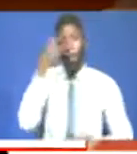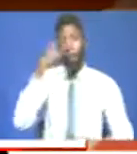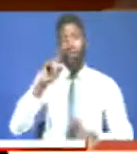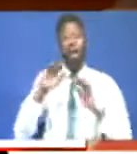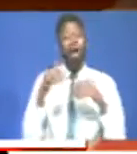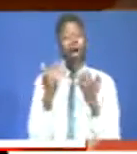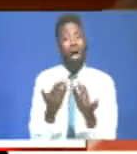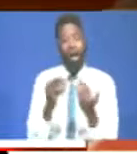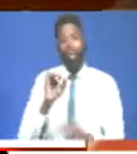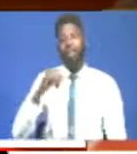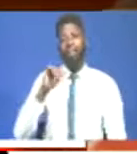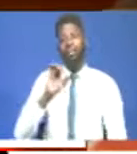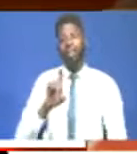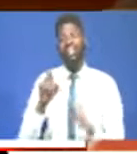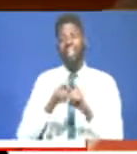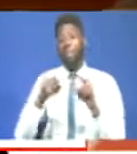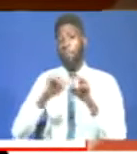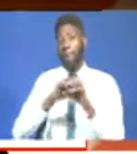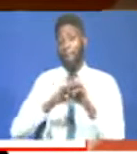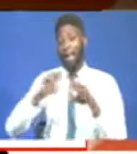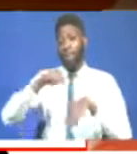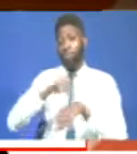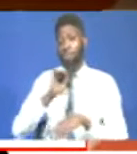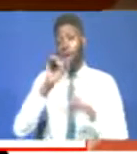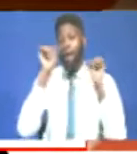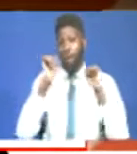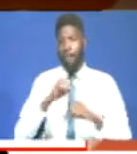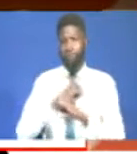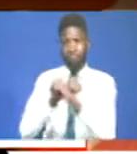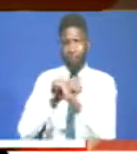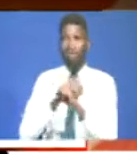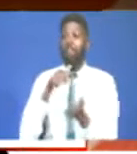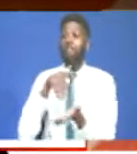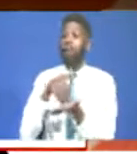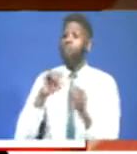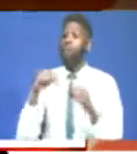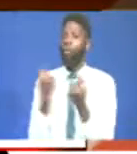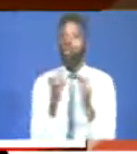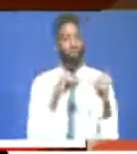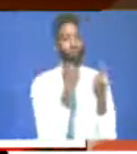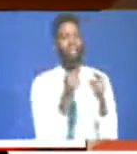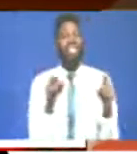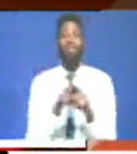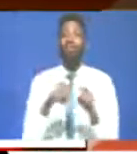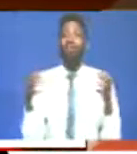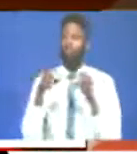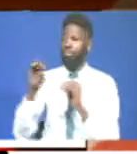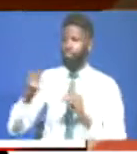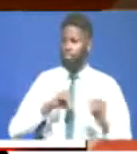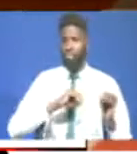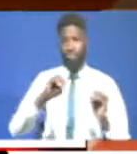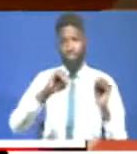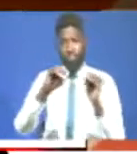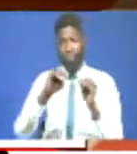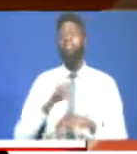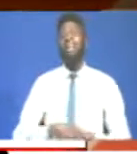can more effectively protect vulnerable groups and increase the resilience of migrants, refugees, displaced persons